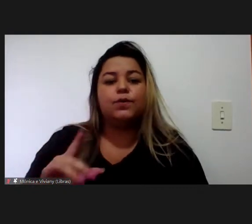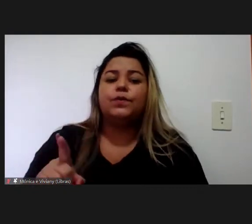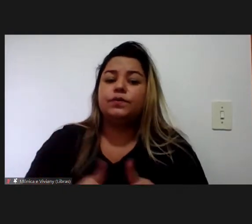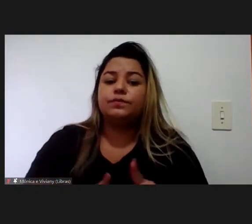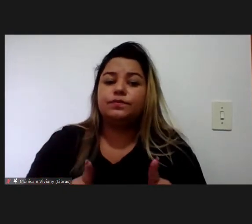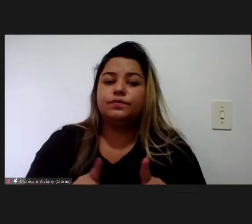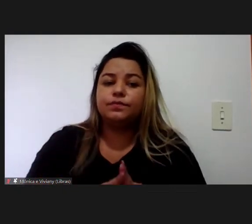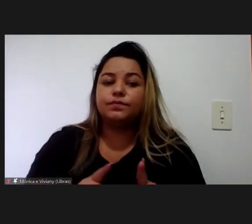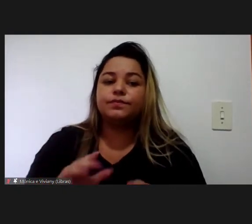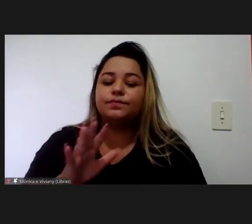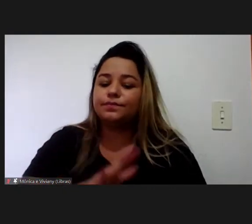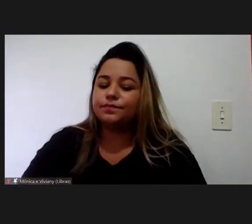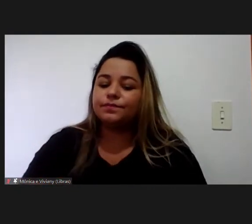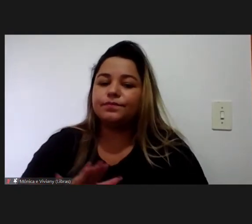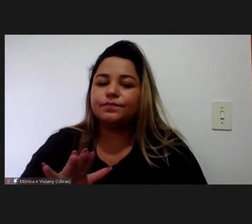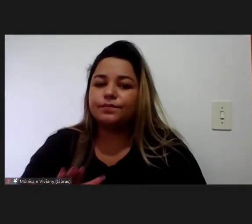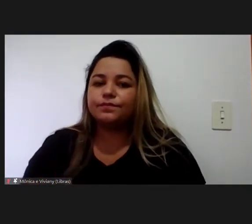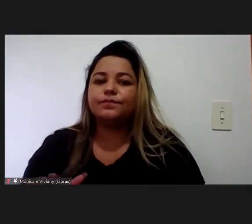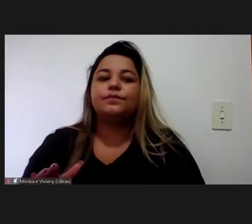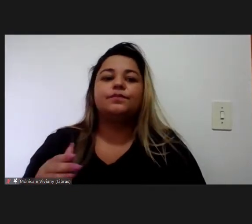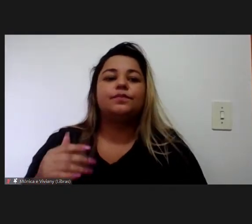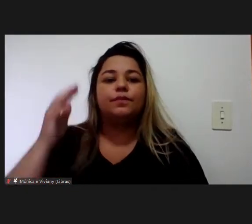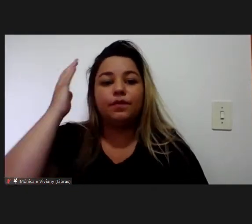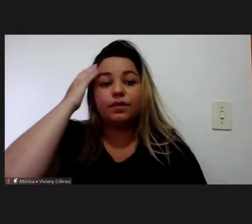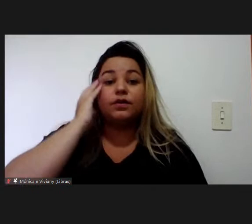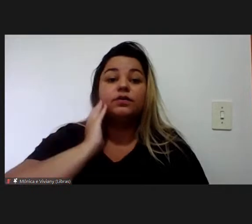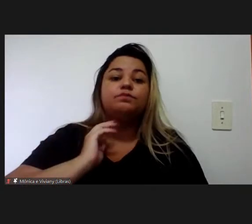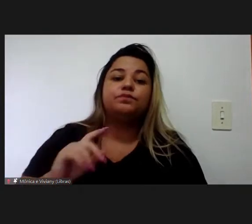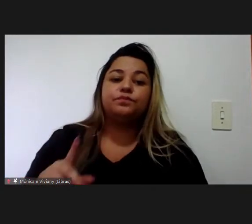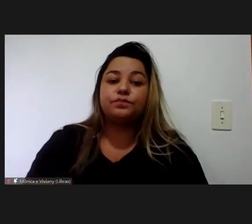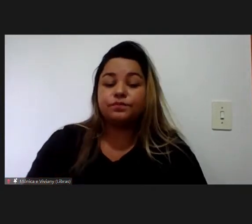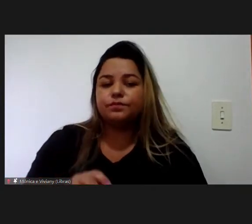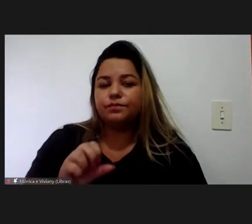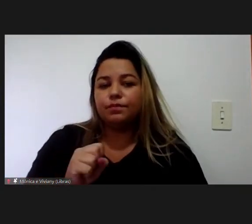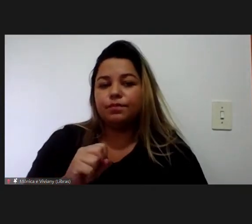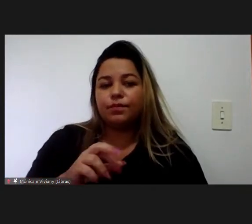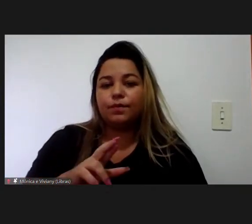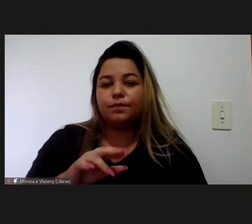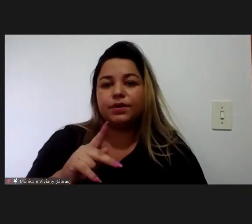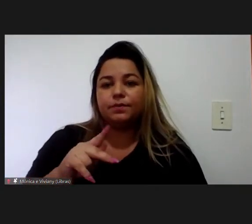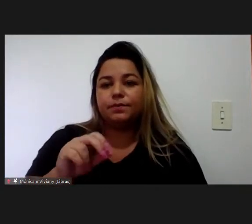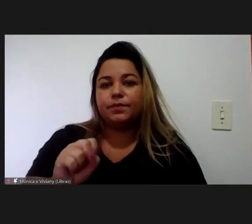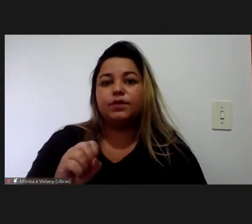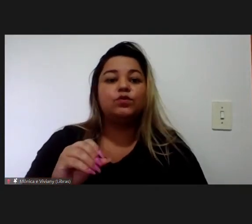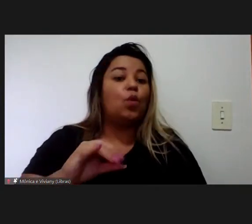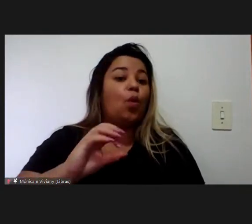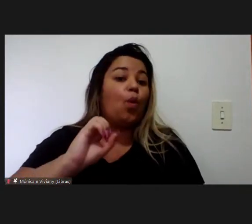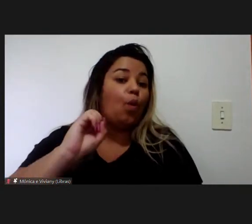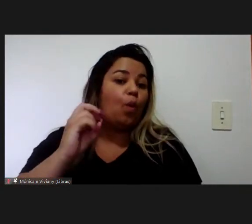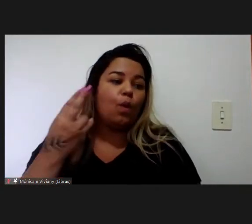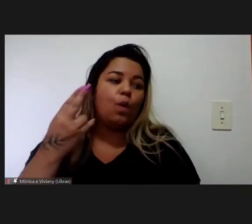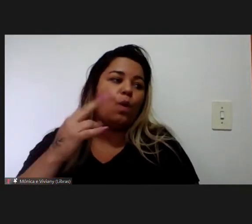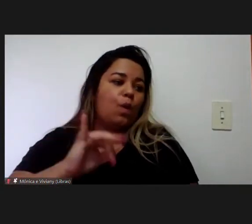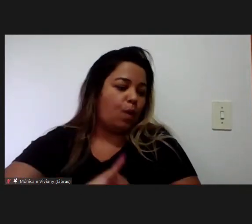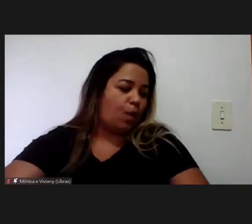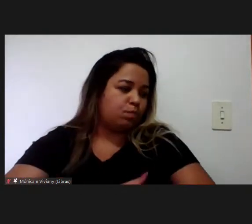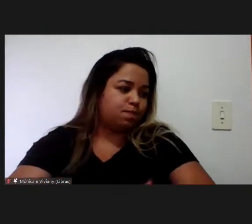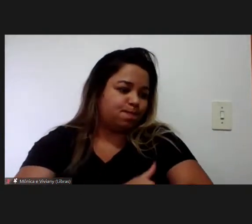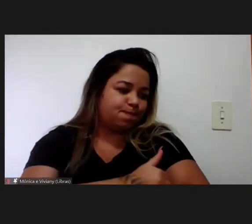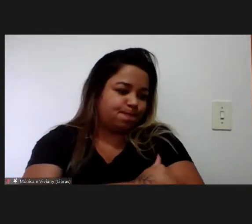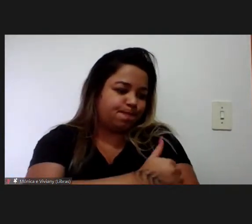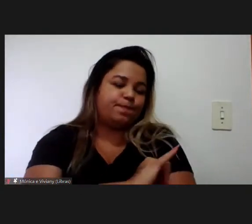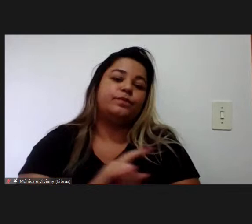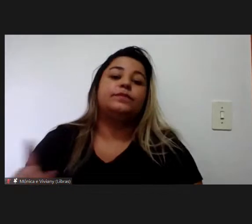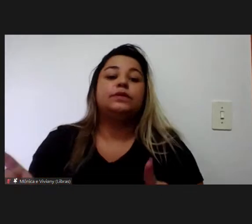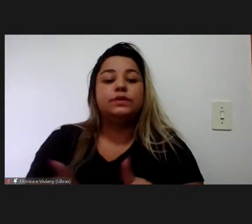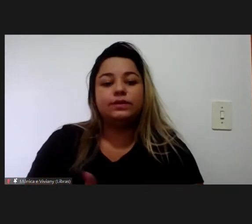62% of the adults, 73% of children and adolescents have a overweight or are obese. In